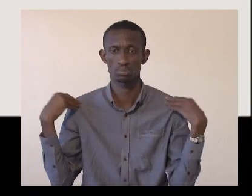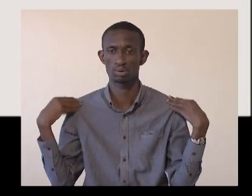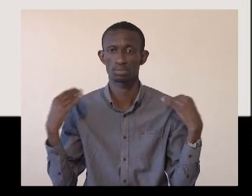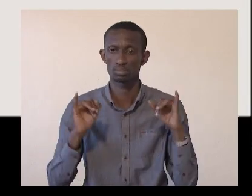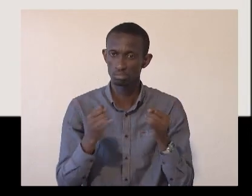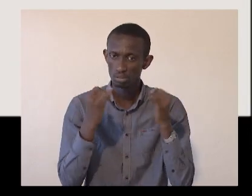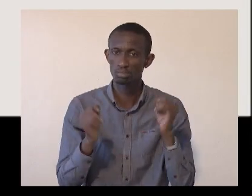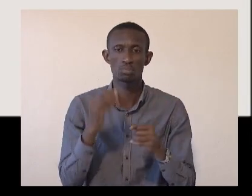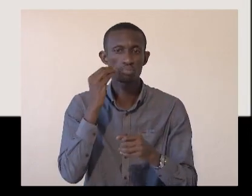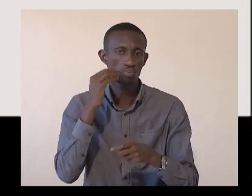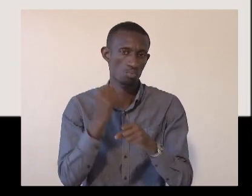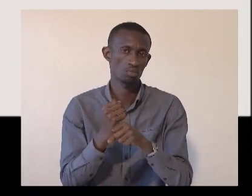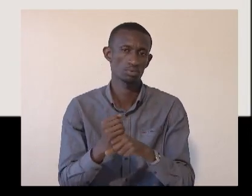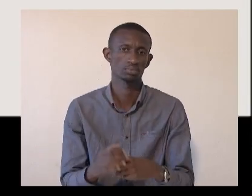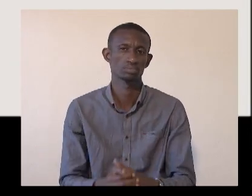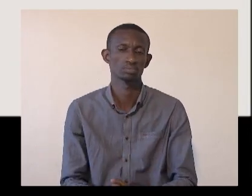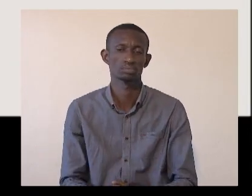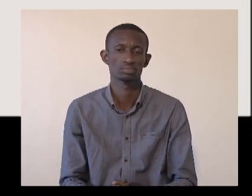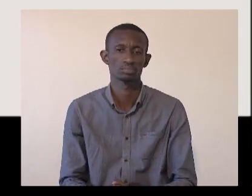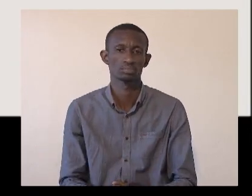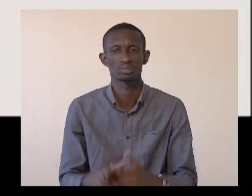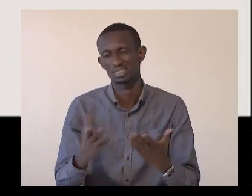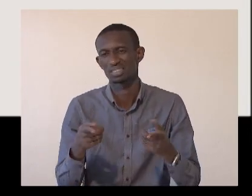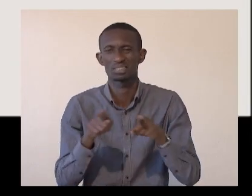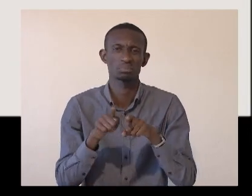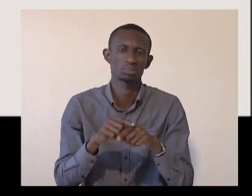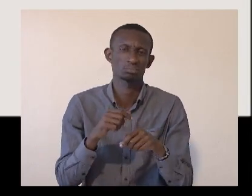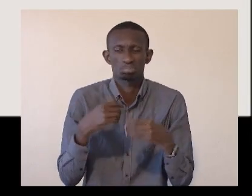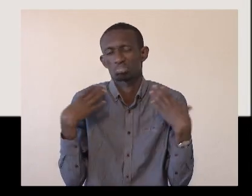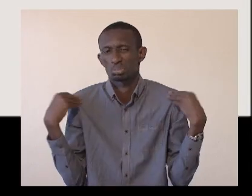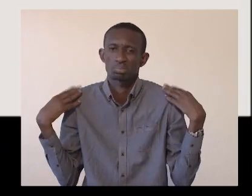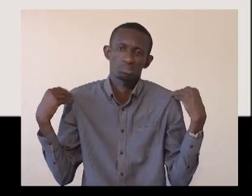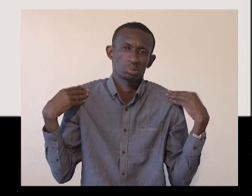a homework, as a practice exercise.